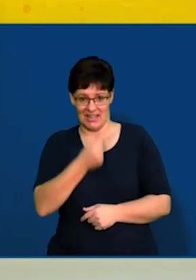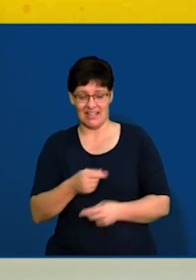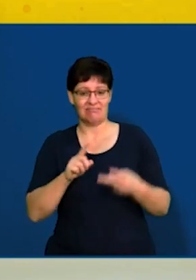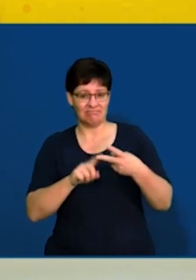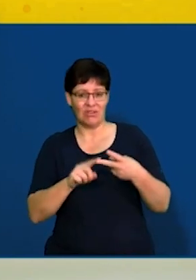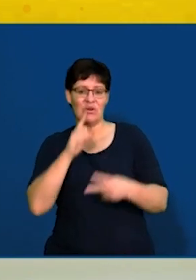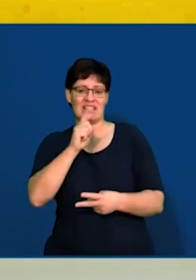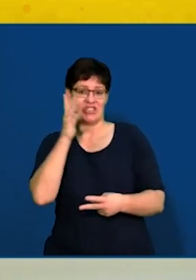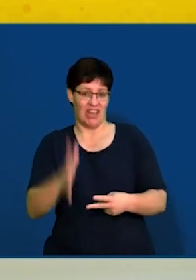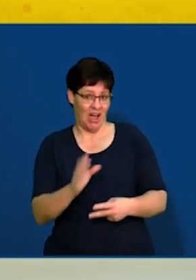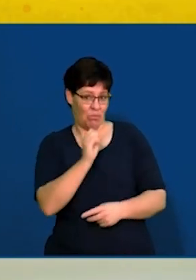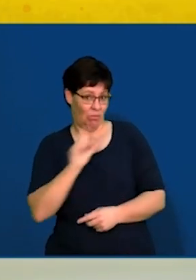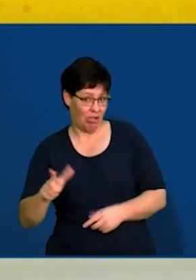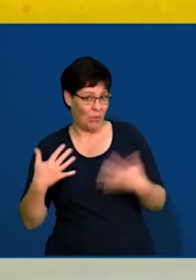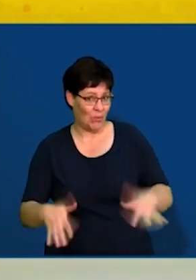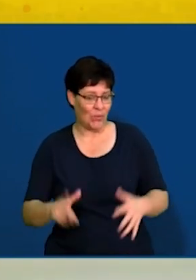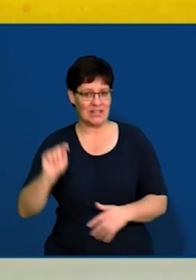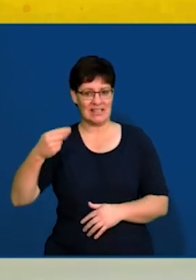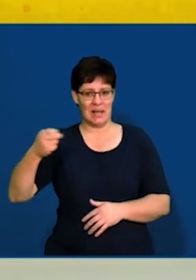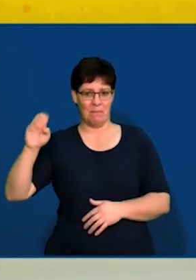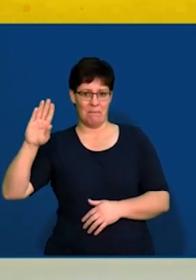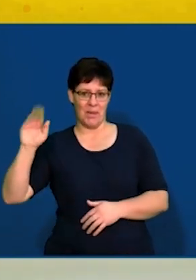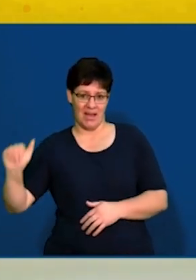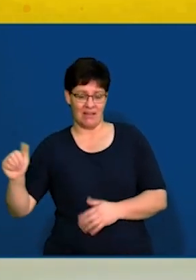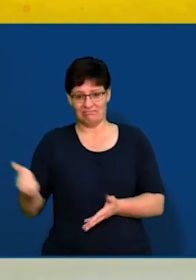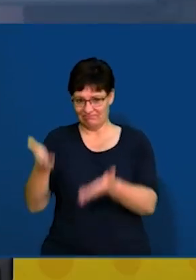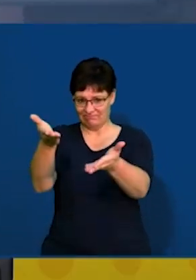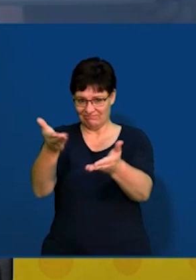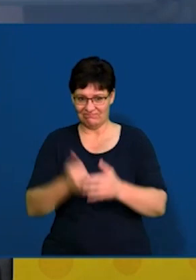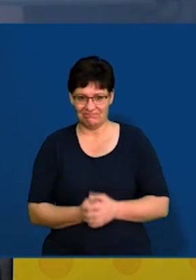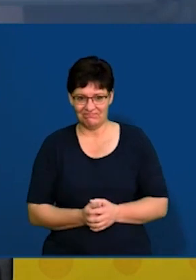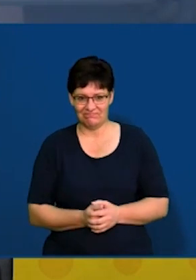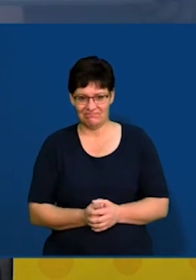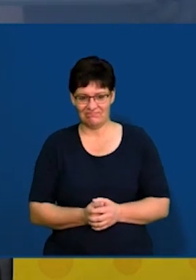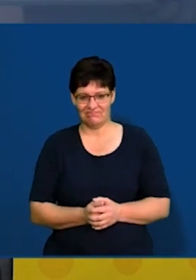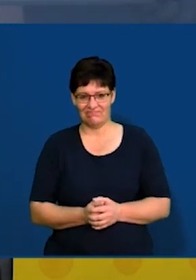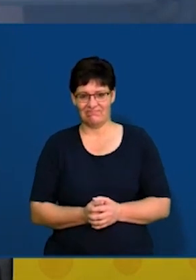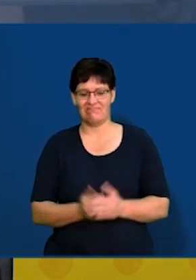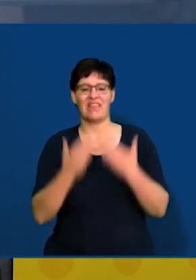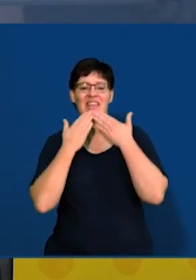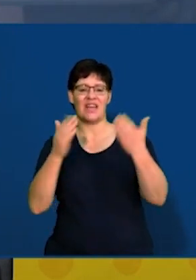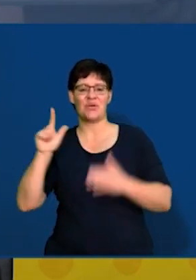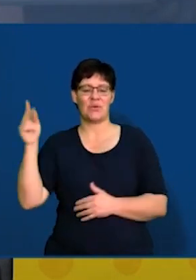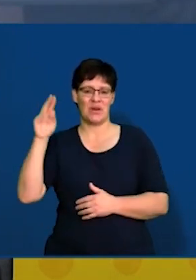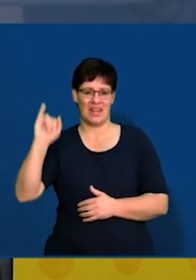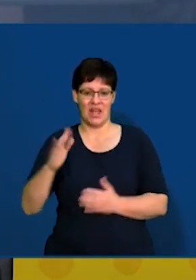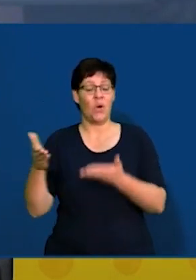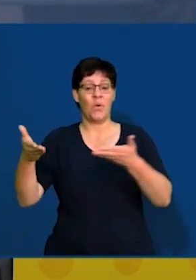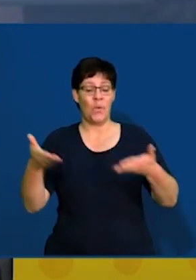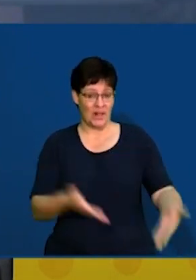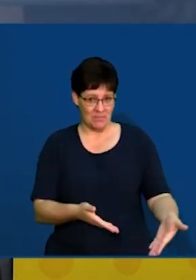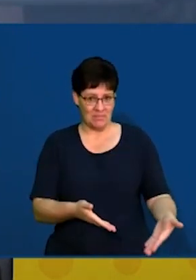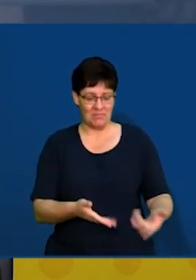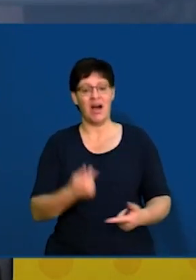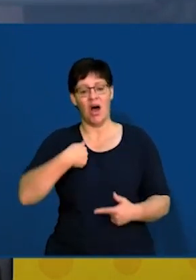as our cool teacher, Temba. Thank you so much, guys. Over to you. Thank you very much, Luni. Welcome, guys, to